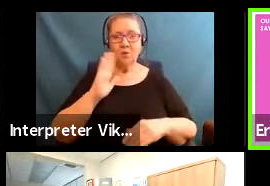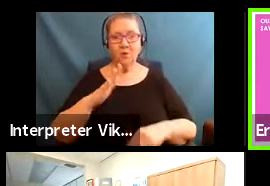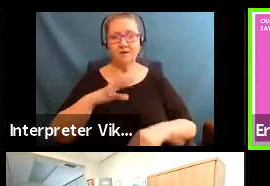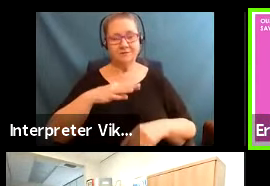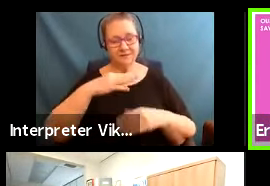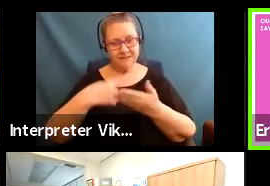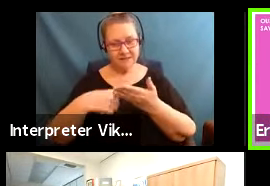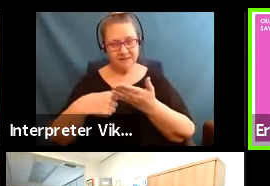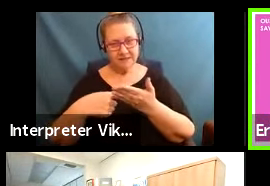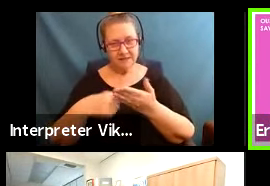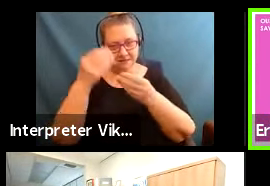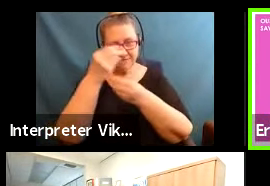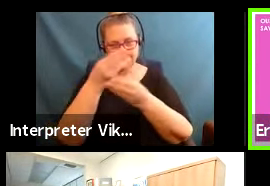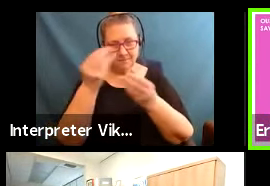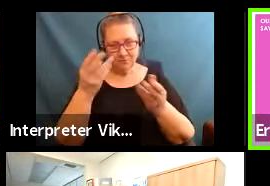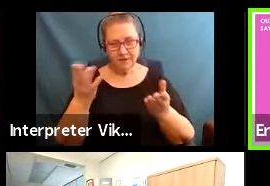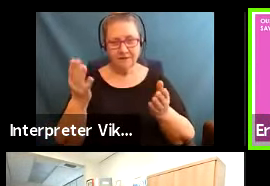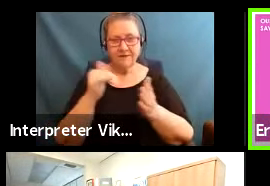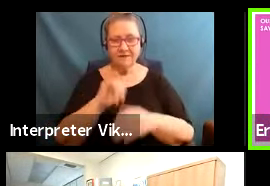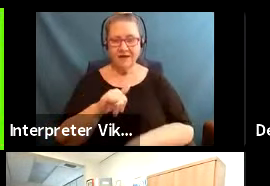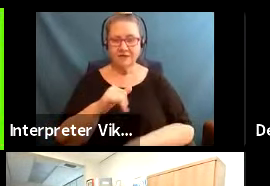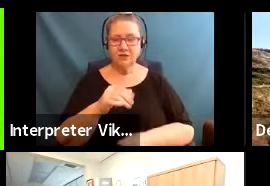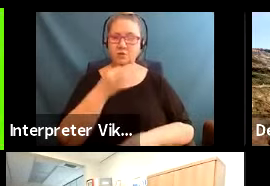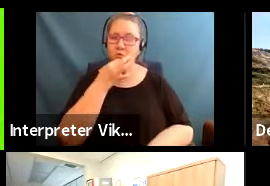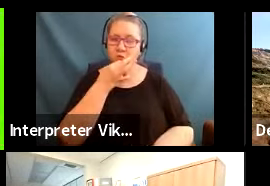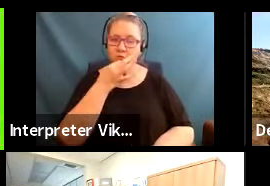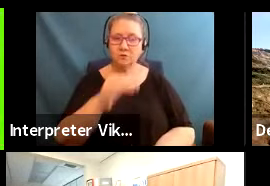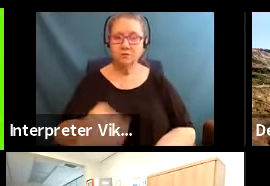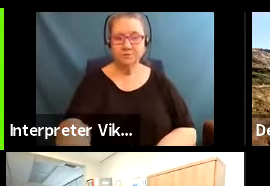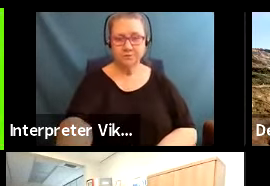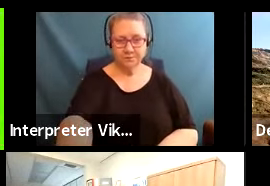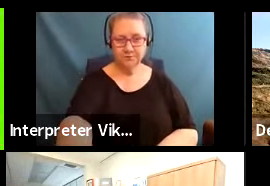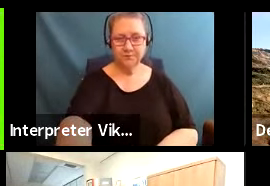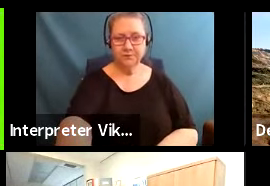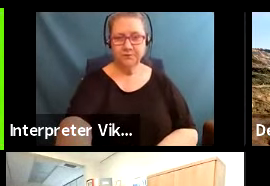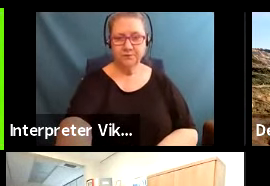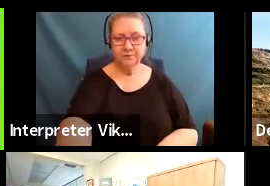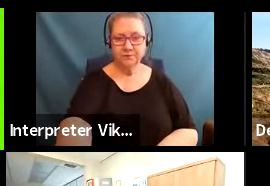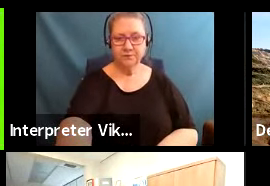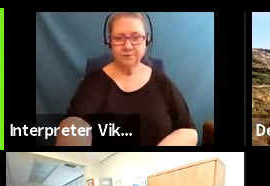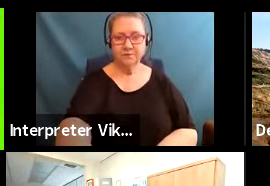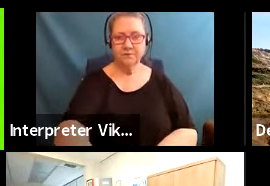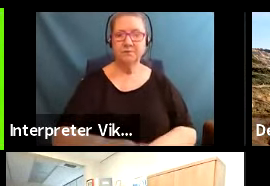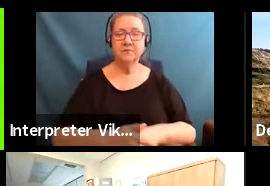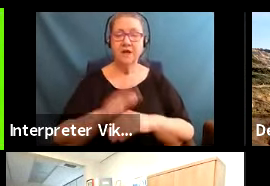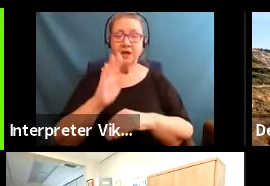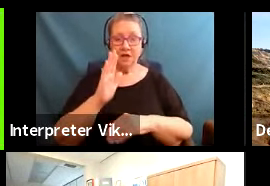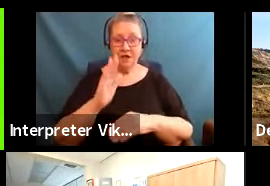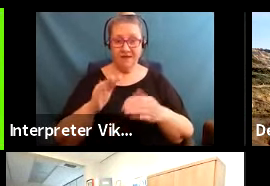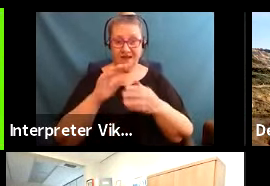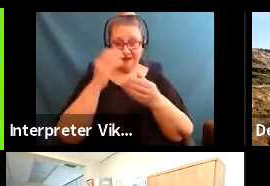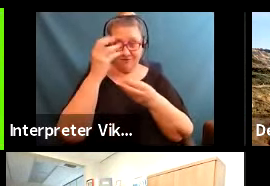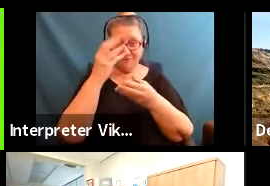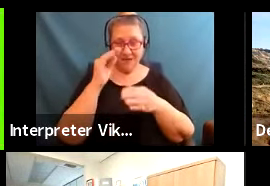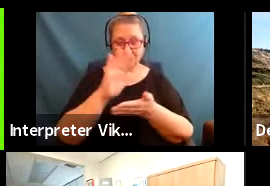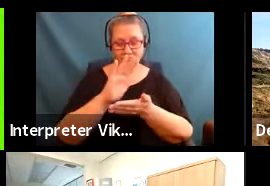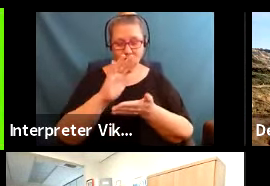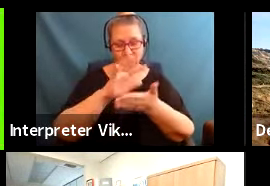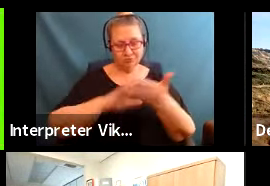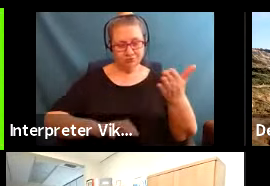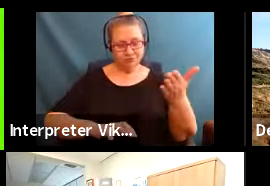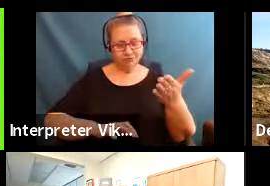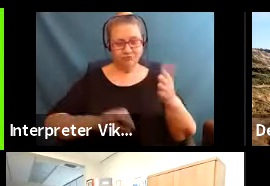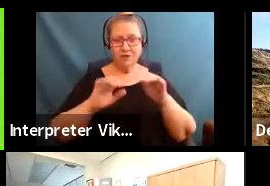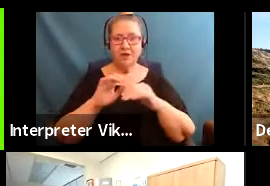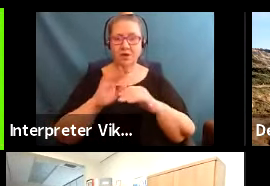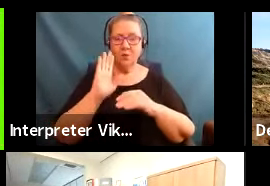that as well. Essentially, there were some episodes of angioedema, and the written statements will have more details, but wanted to